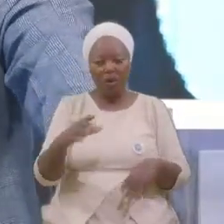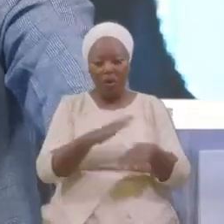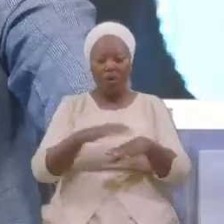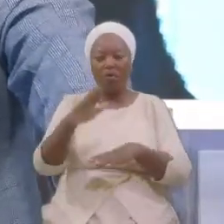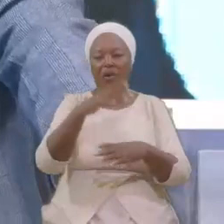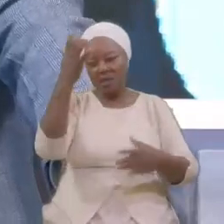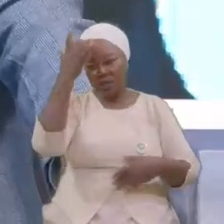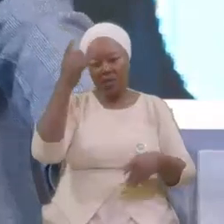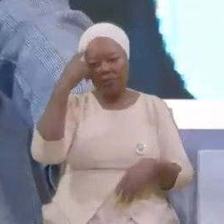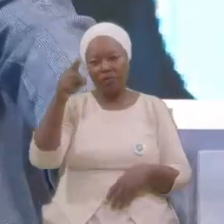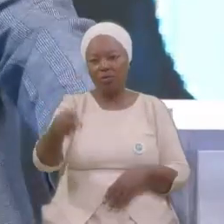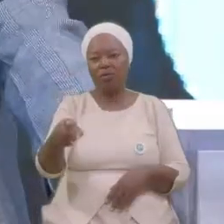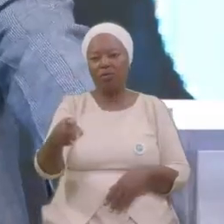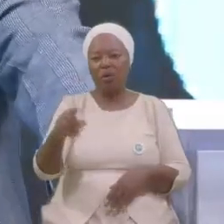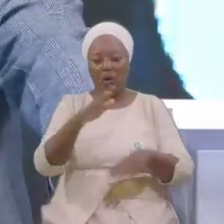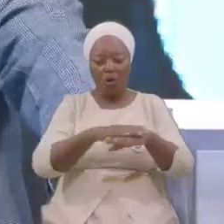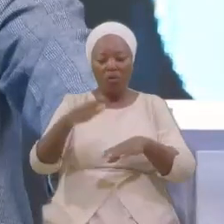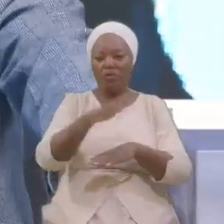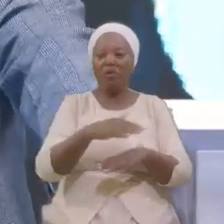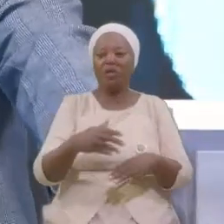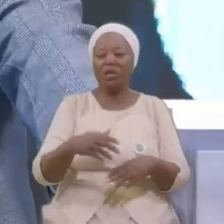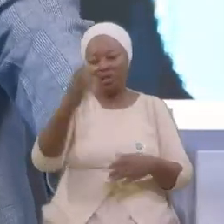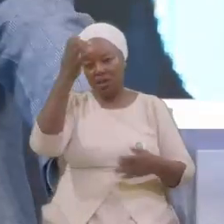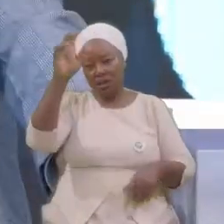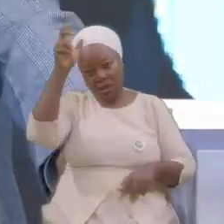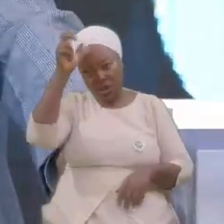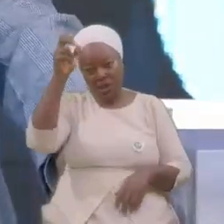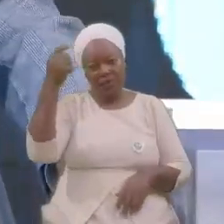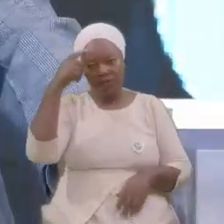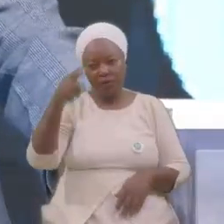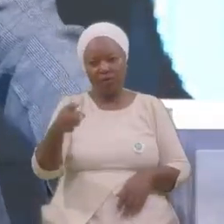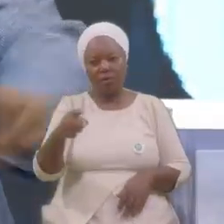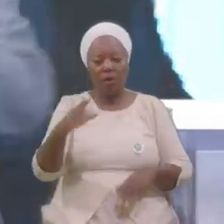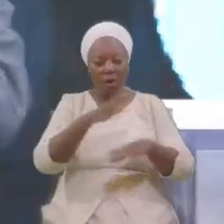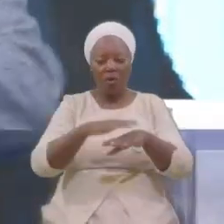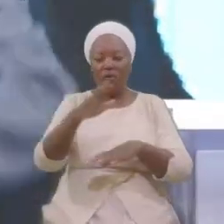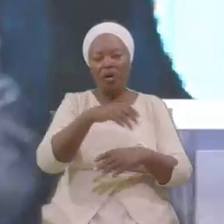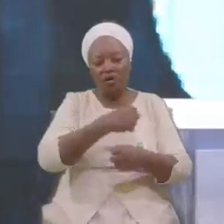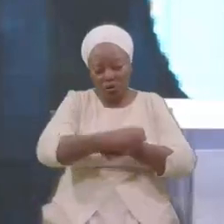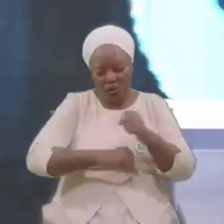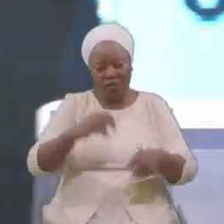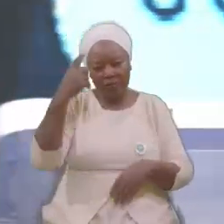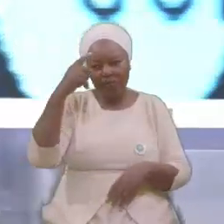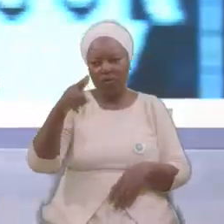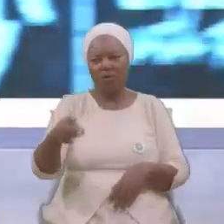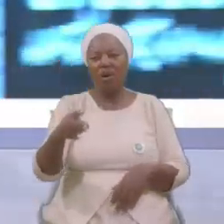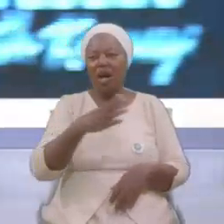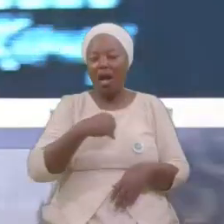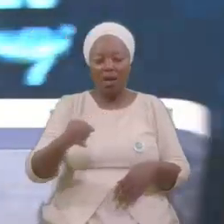you, over Satan for you, over suffering for you, and